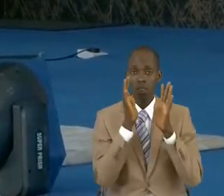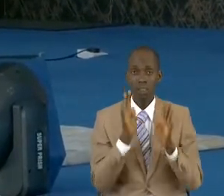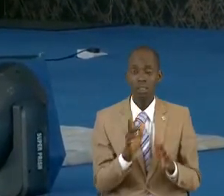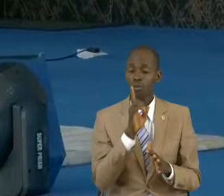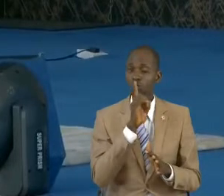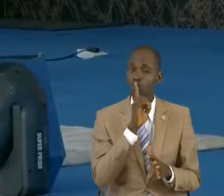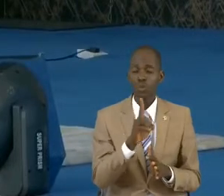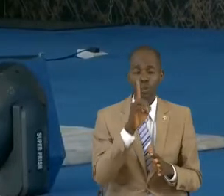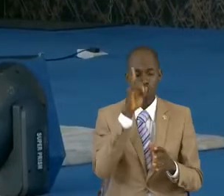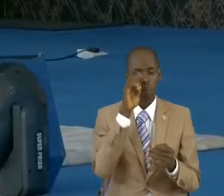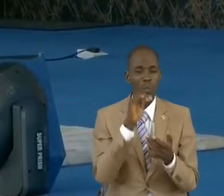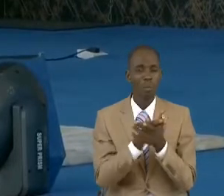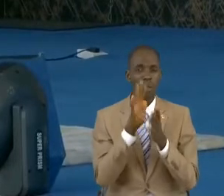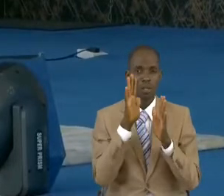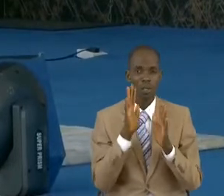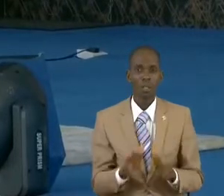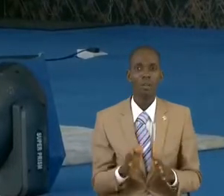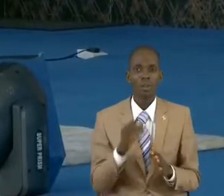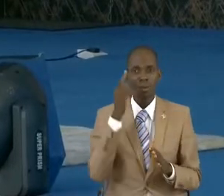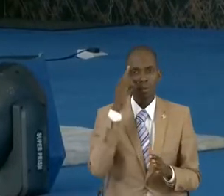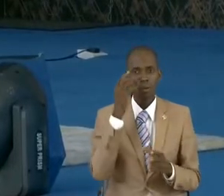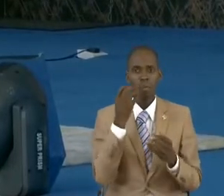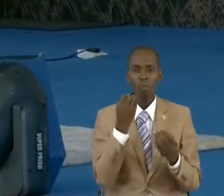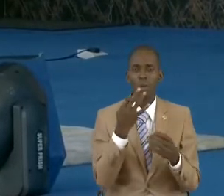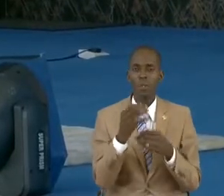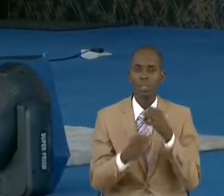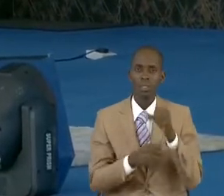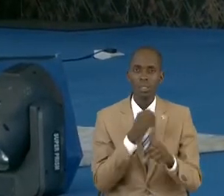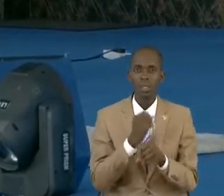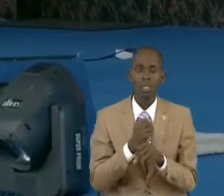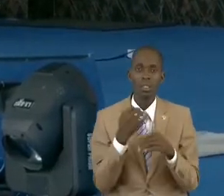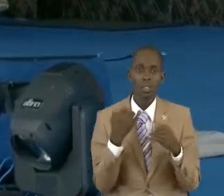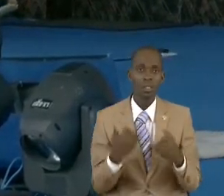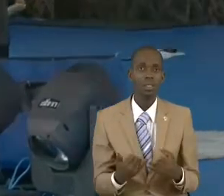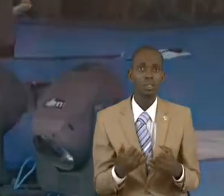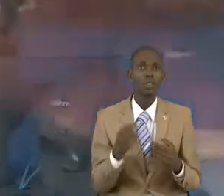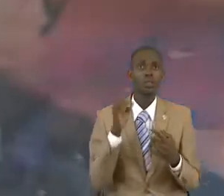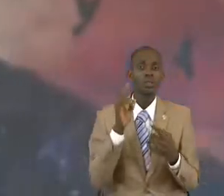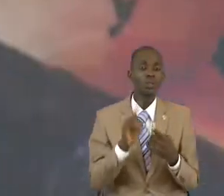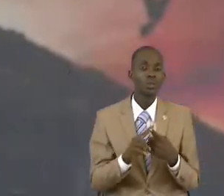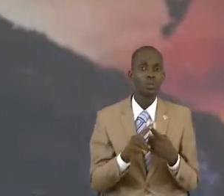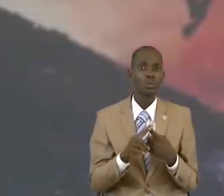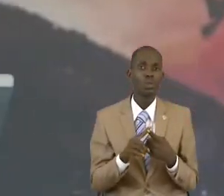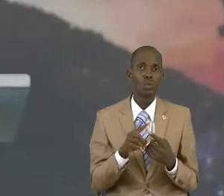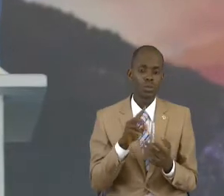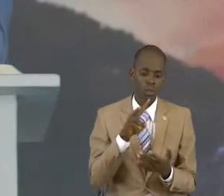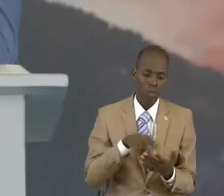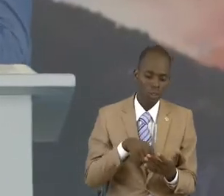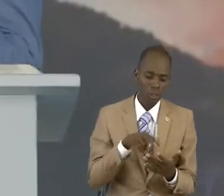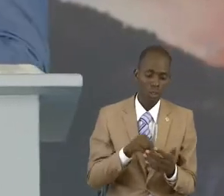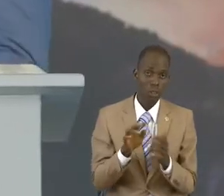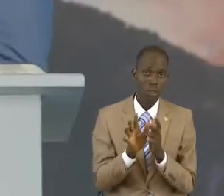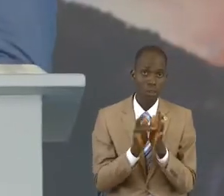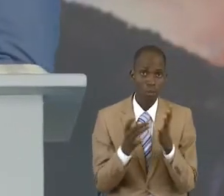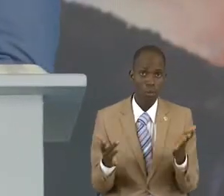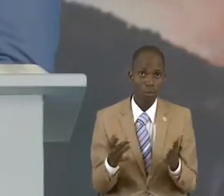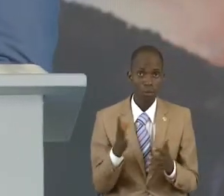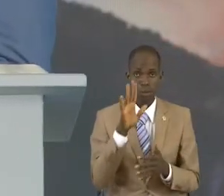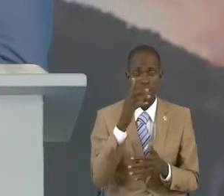for a number of years now, to read the Bible, your eyes are